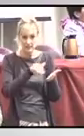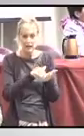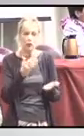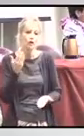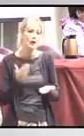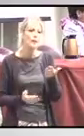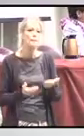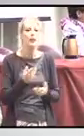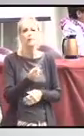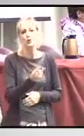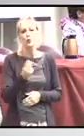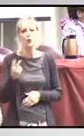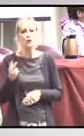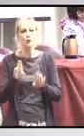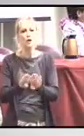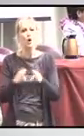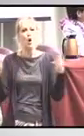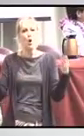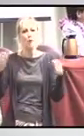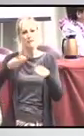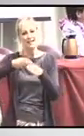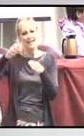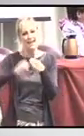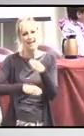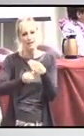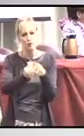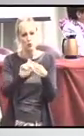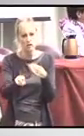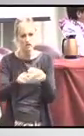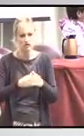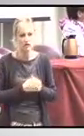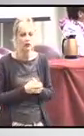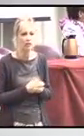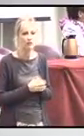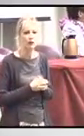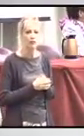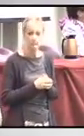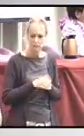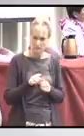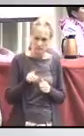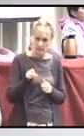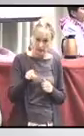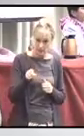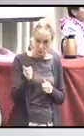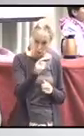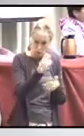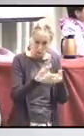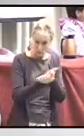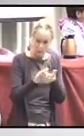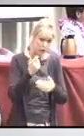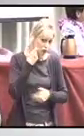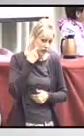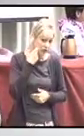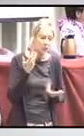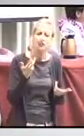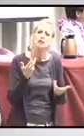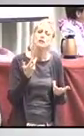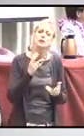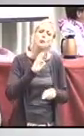3 open-ended questions. So ask an open-ended question. Did you go to a movie recently? What was it